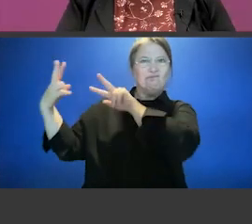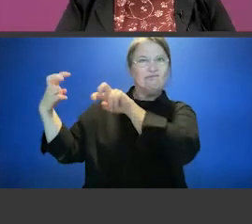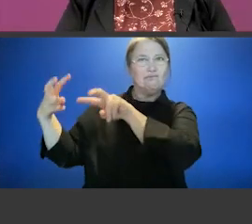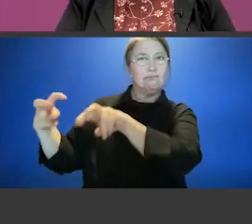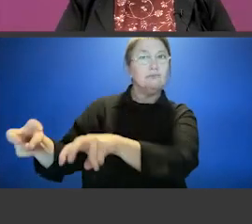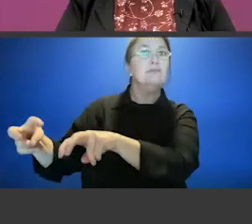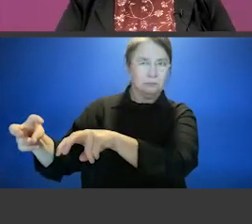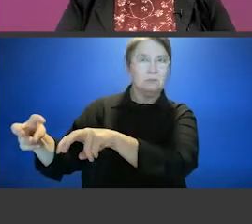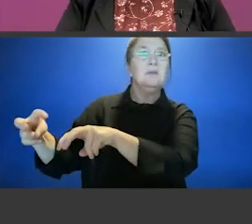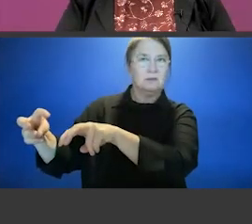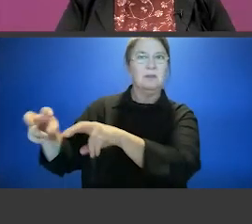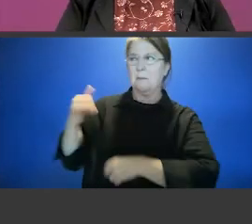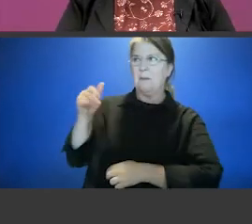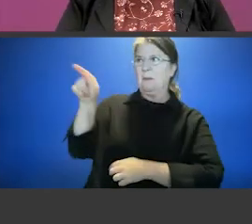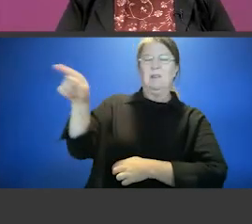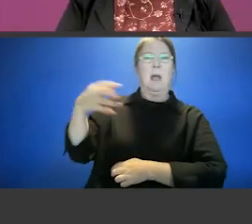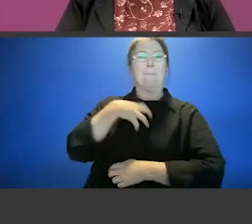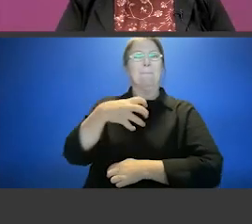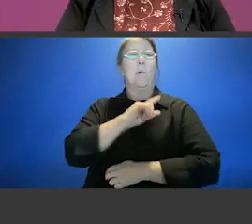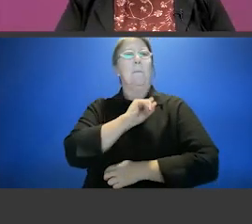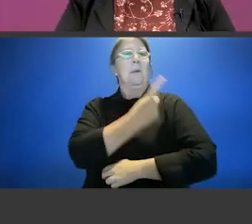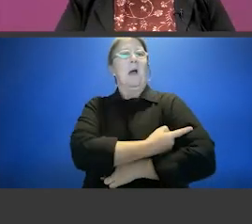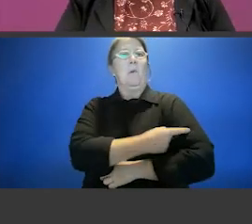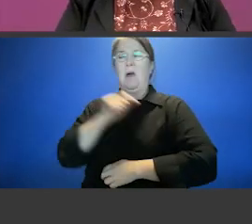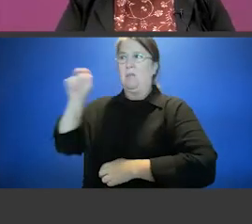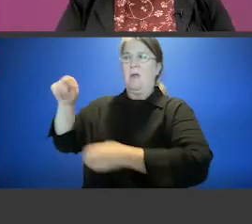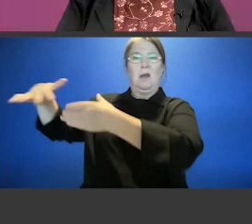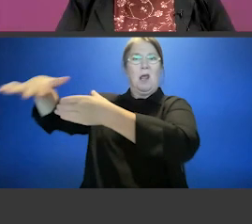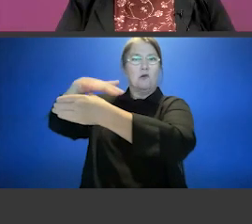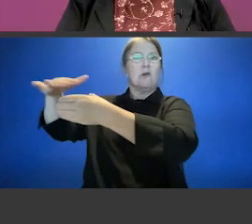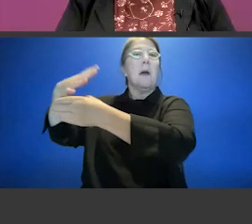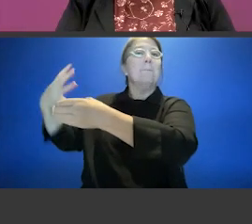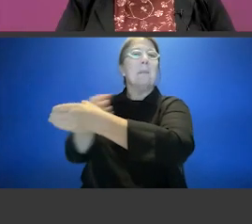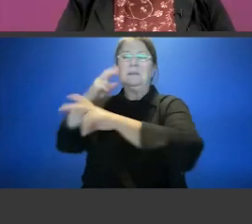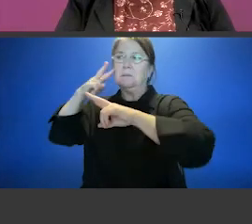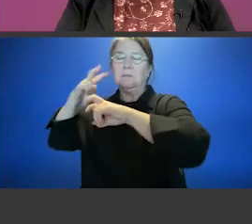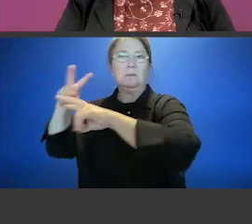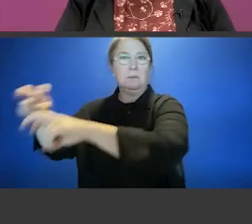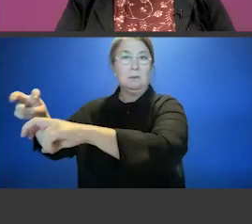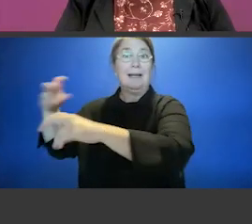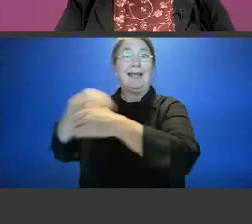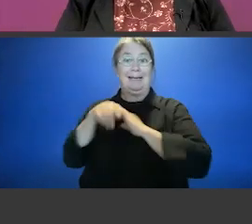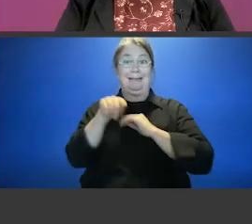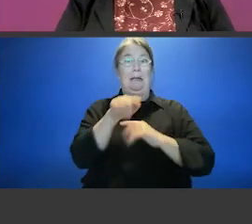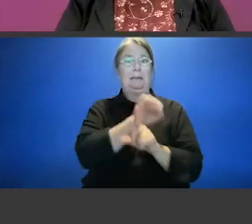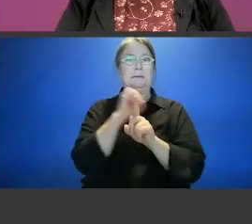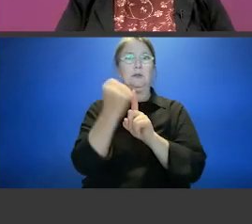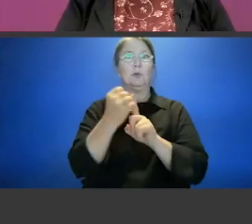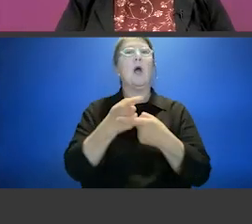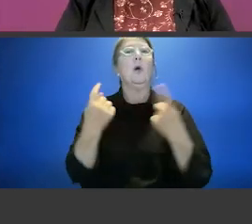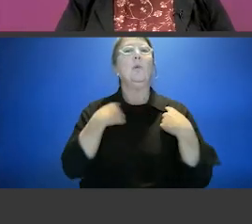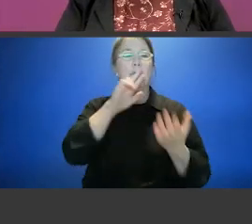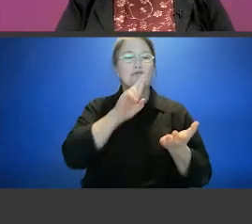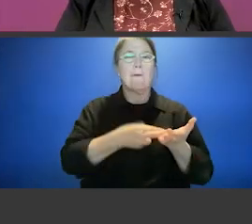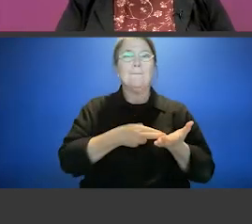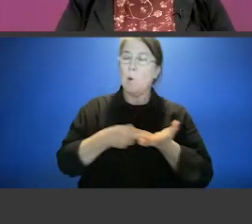action from another investigating agency. In these cases, we refer it to a more